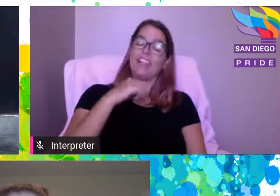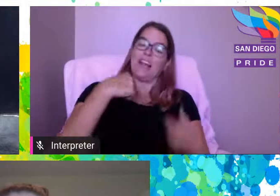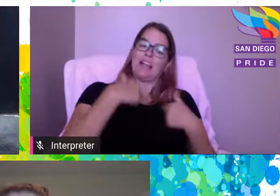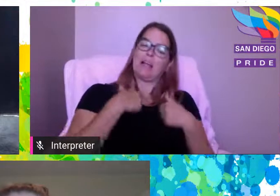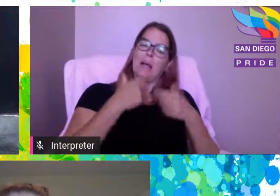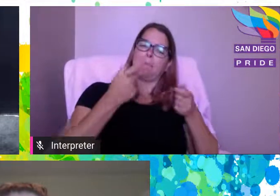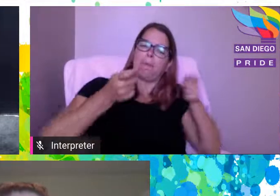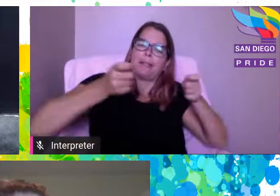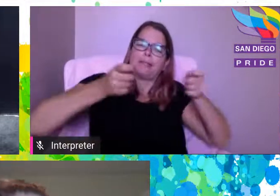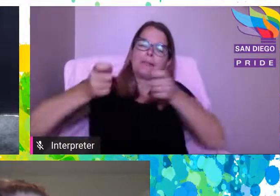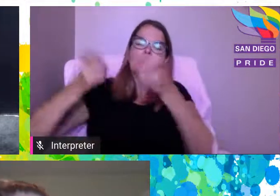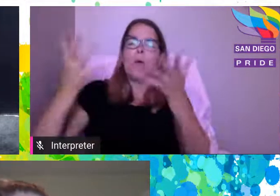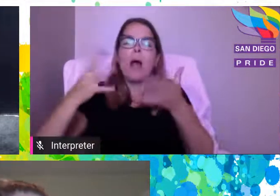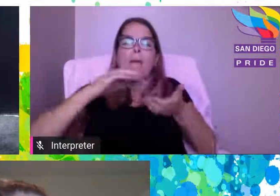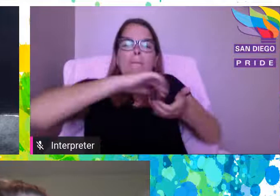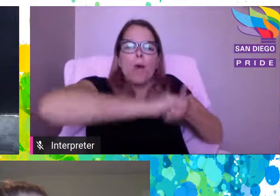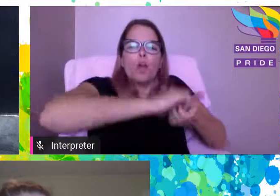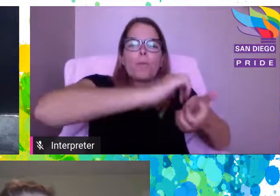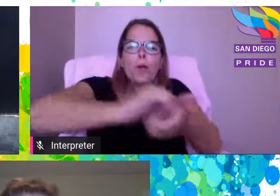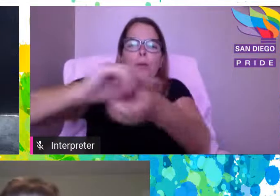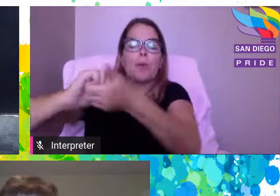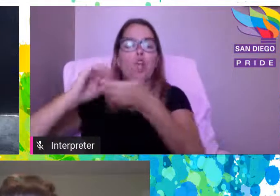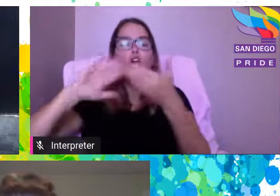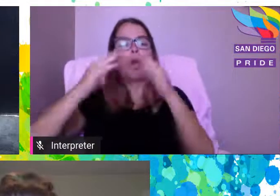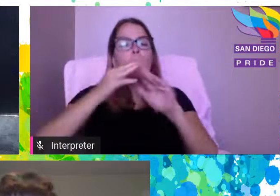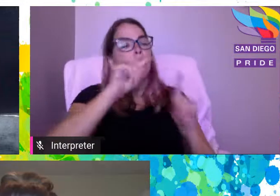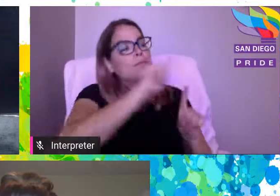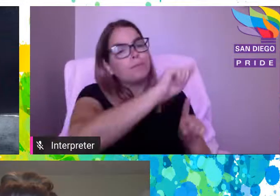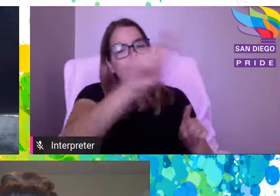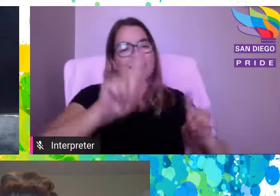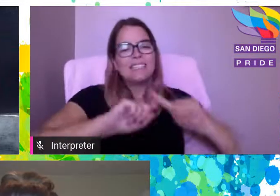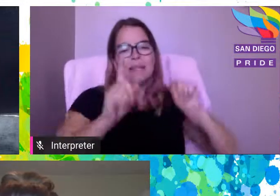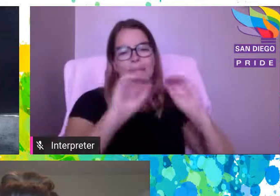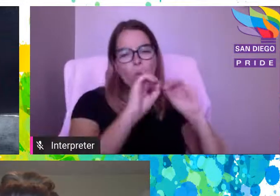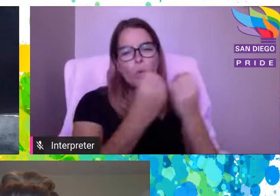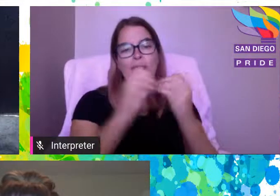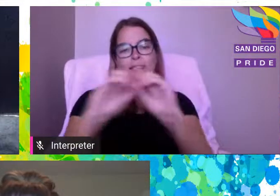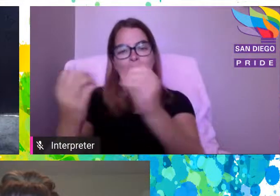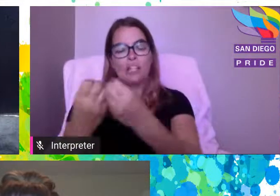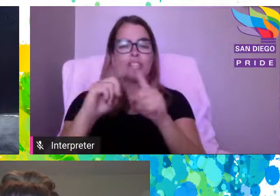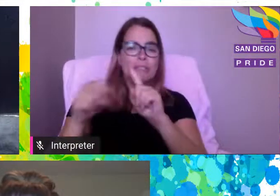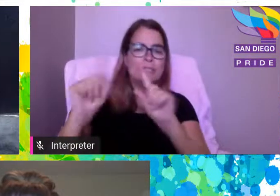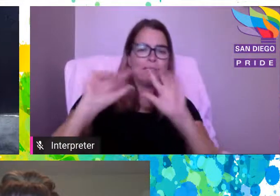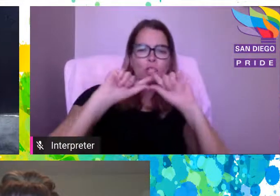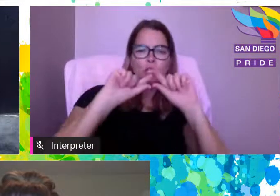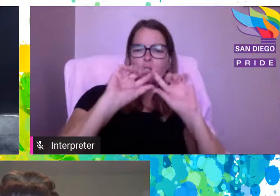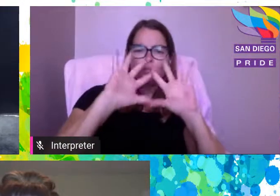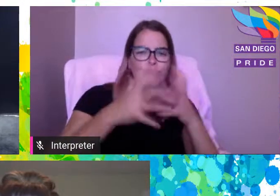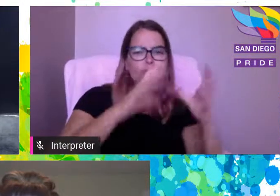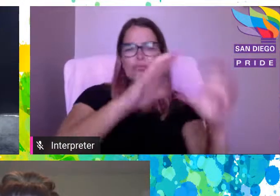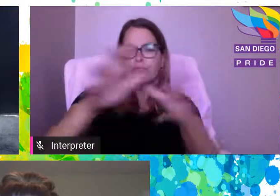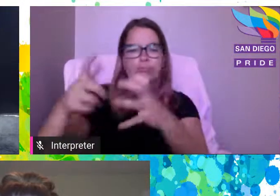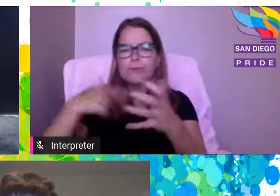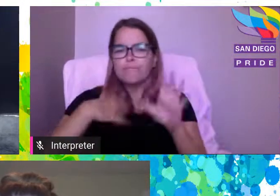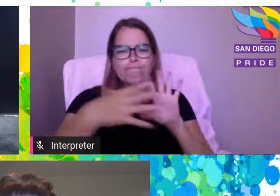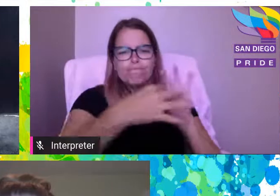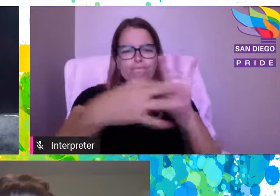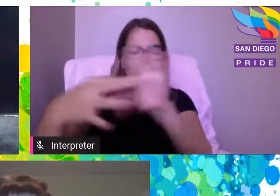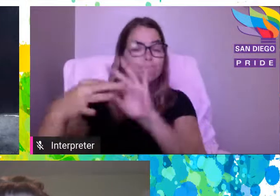we have with organizations and groups around San Diego. And we've had a little bit of a hard time